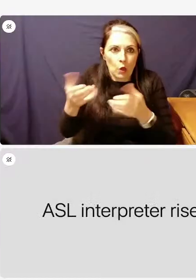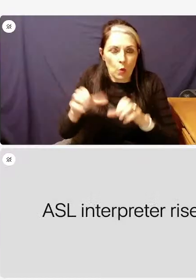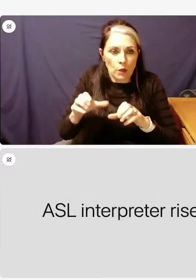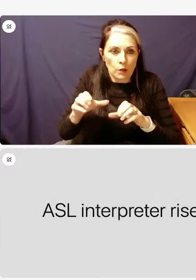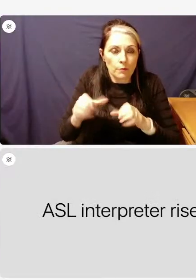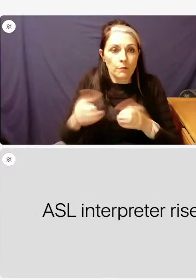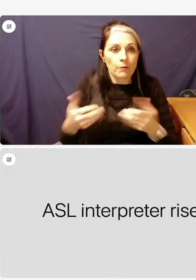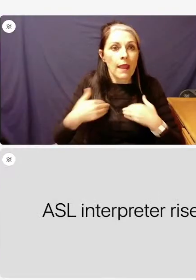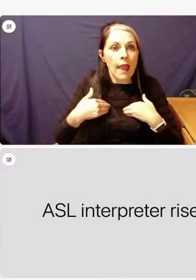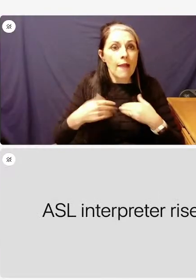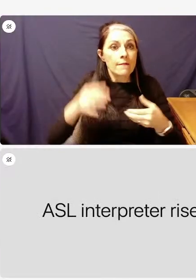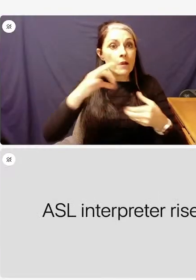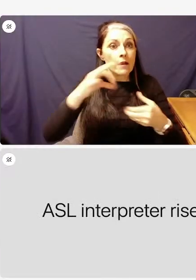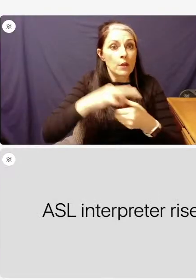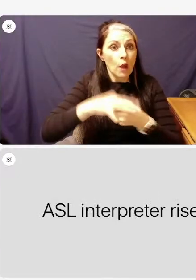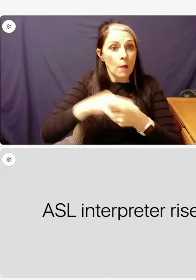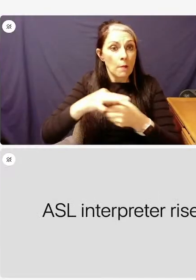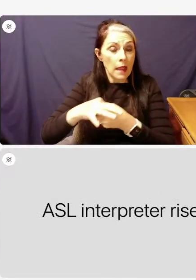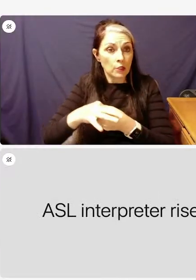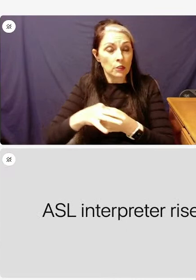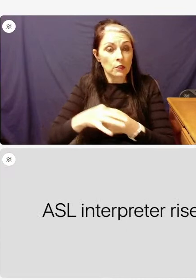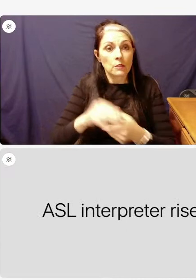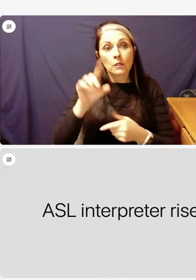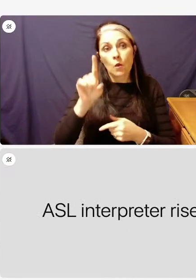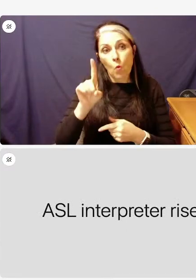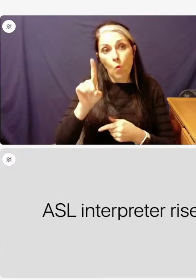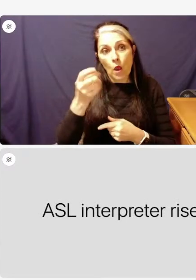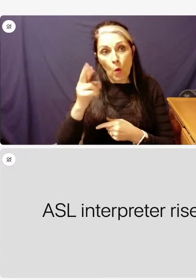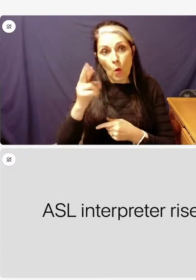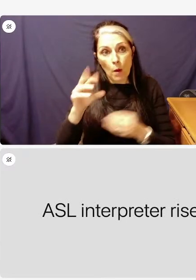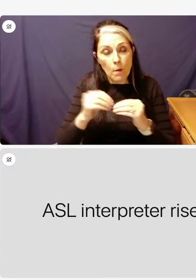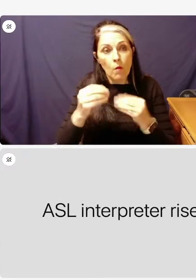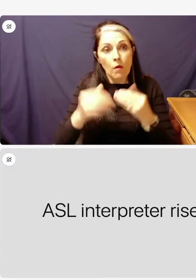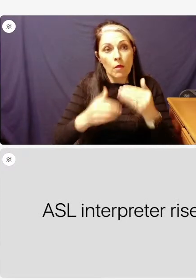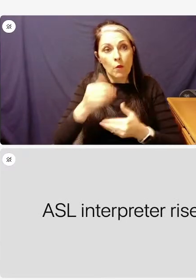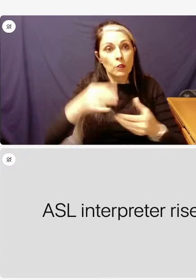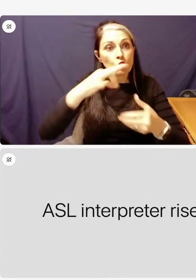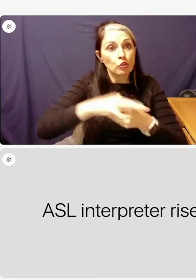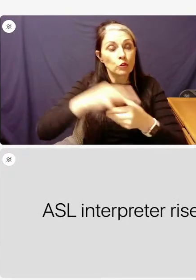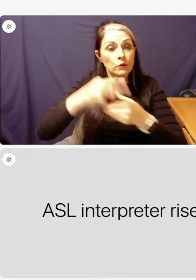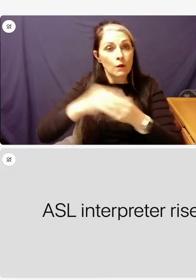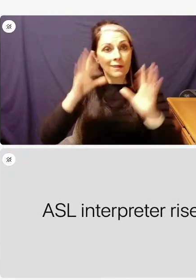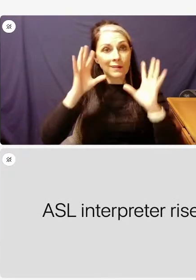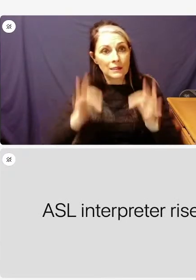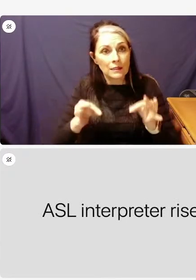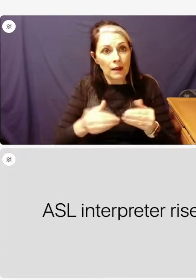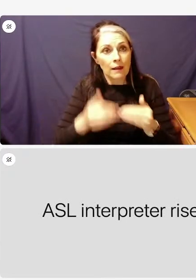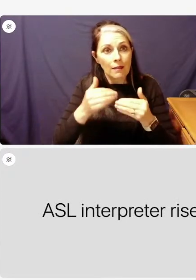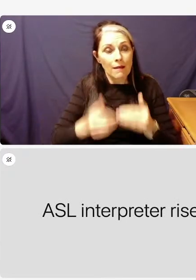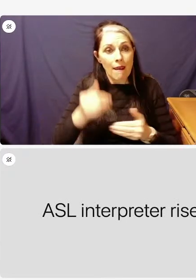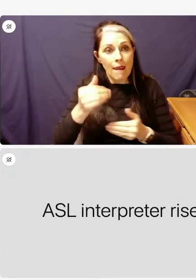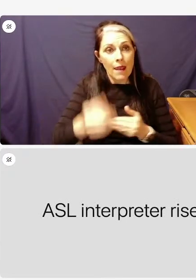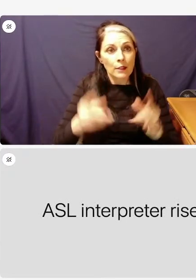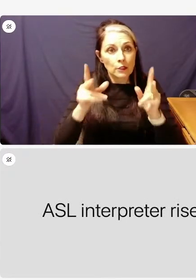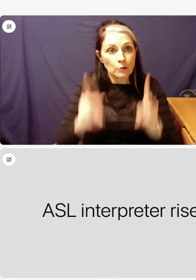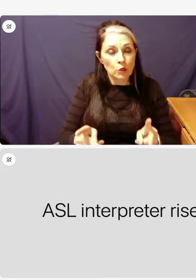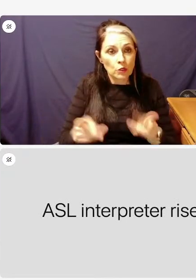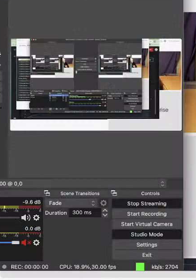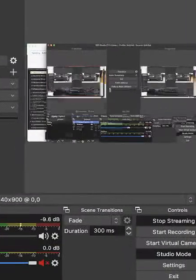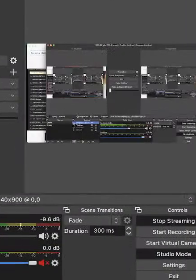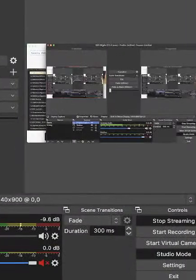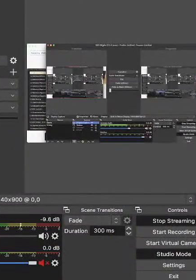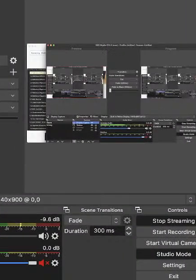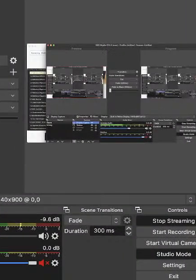have all the nominations on the floor one or more we will then go through the process of voting to select who the next officer will be so beginning with